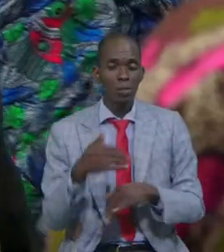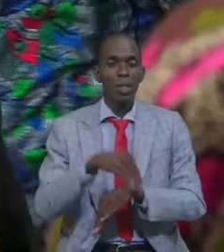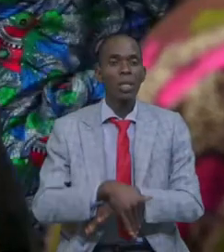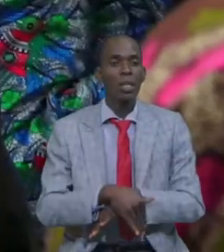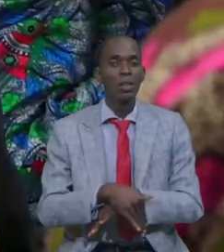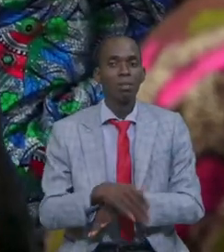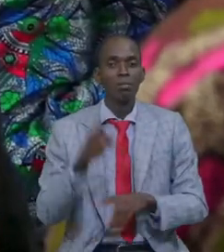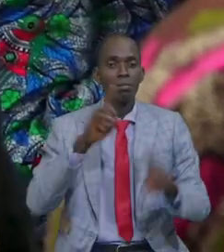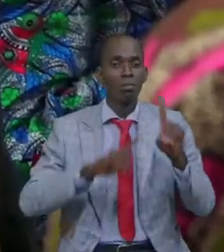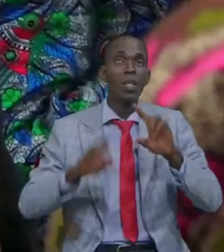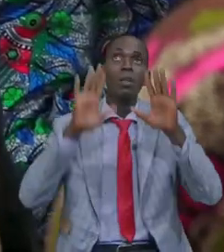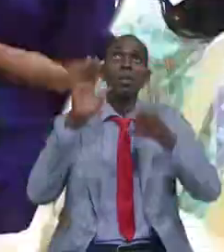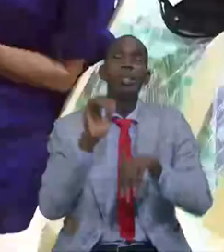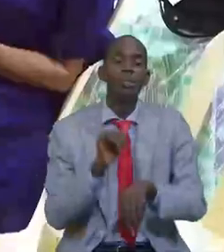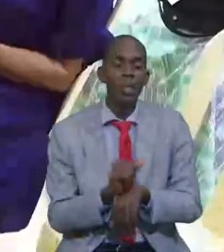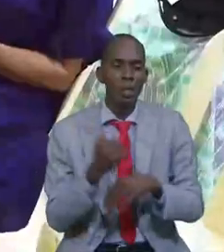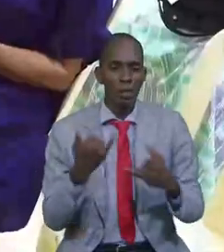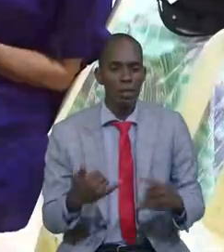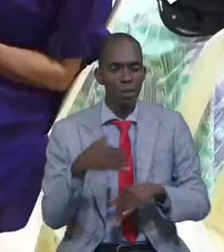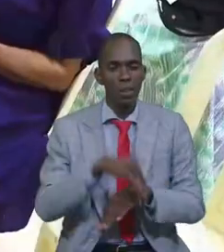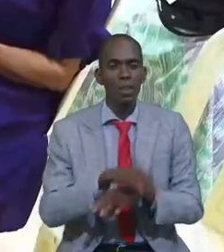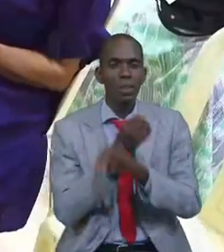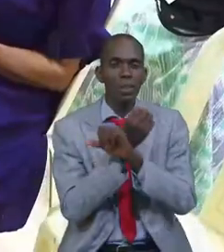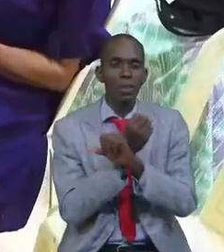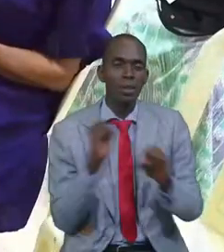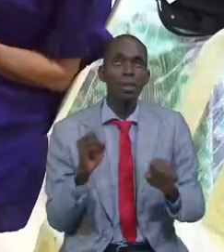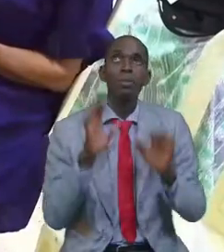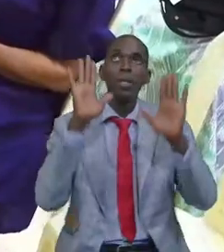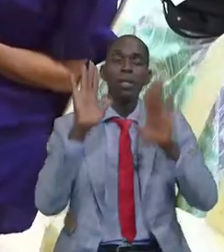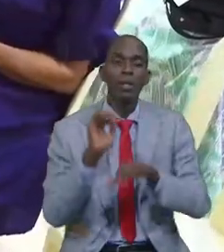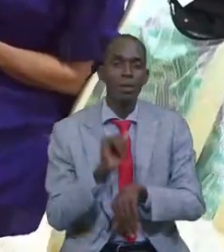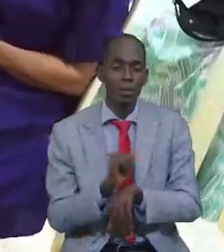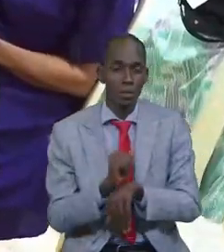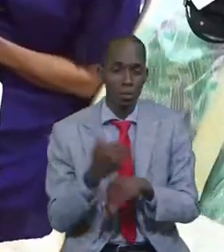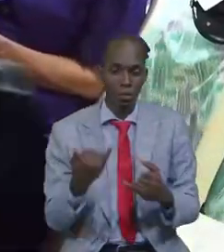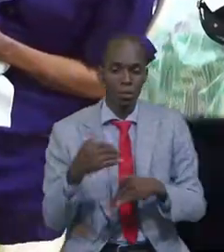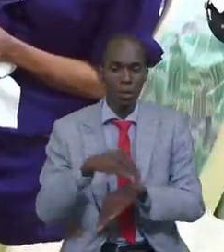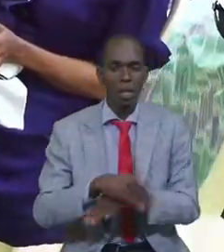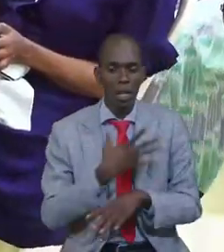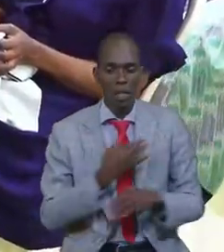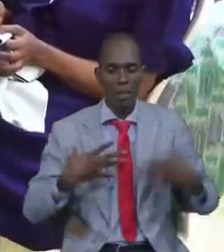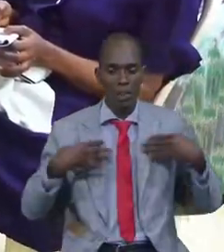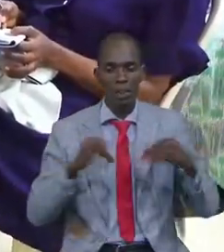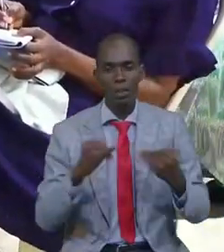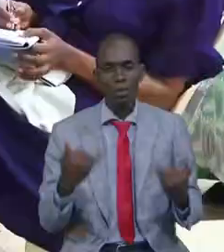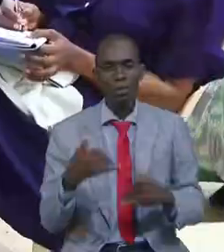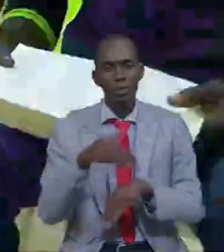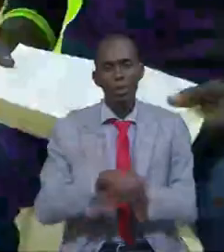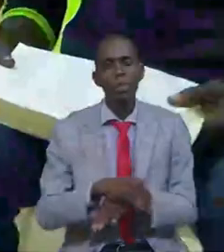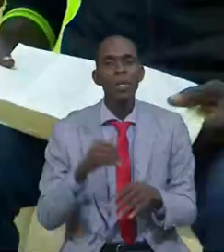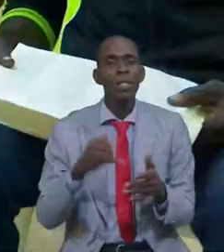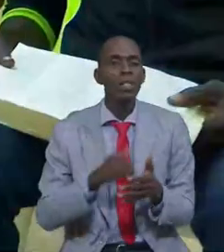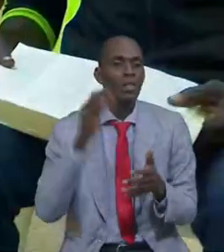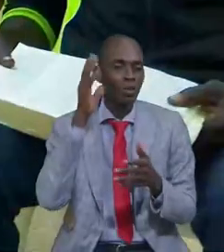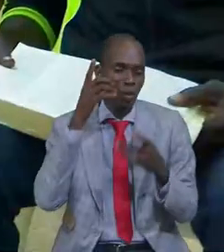Tonight, salvation. Tonight, healing. it will come to pass. And